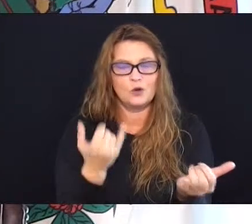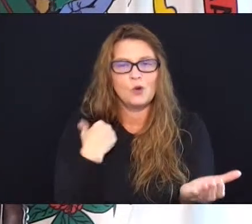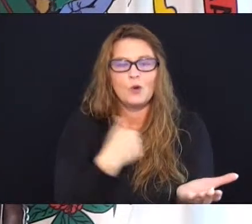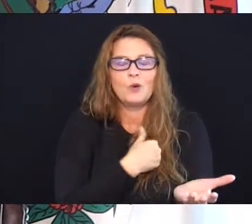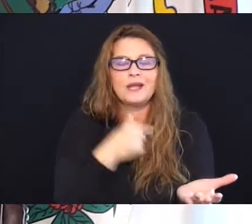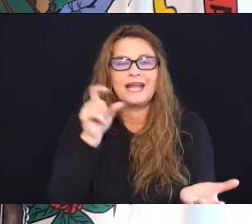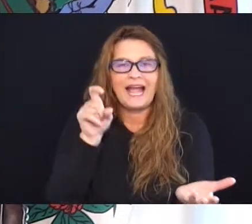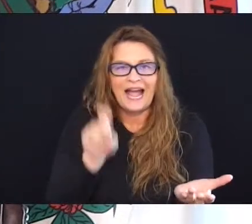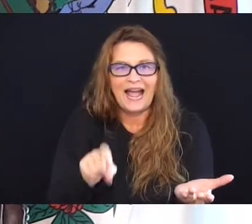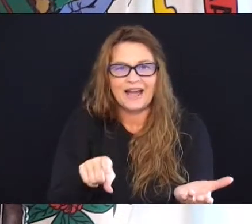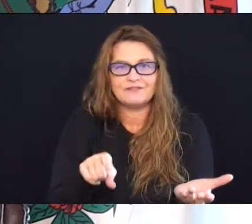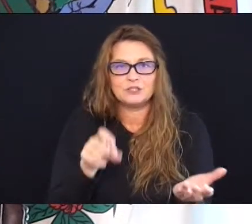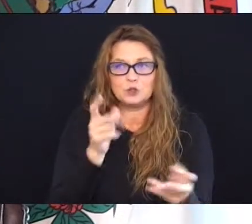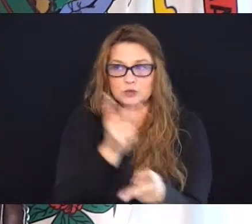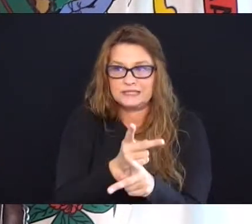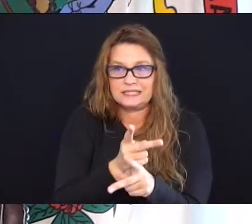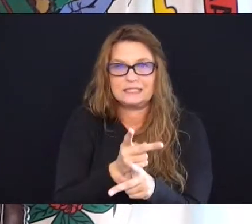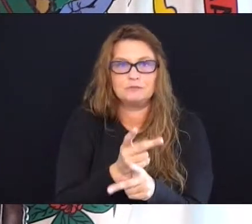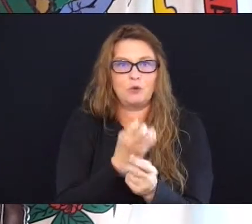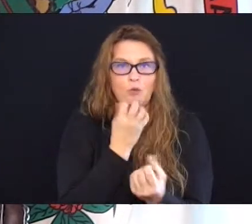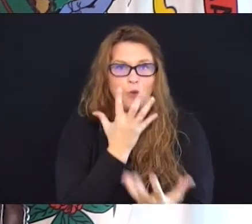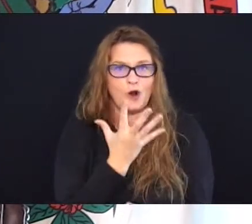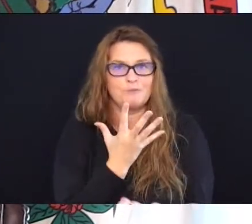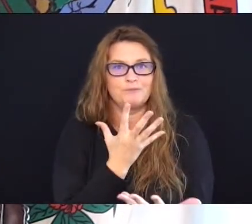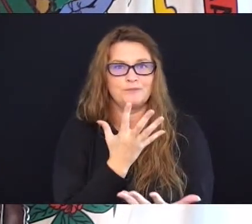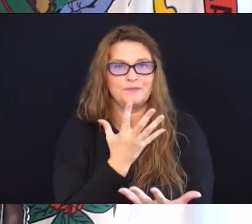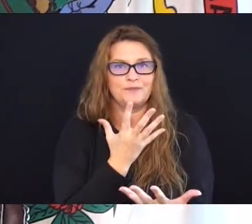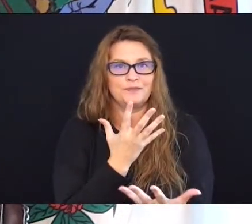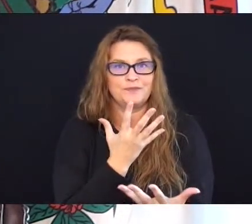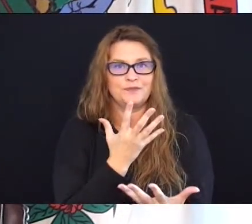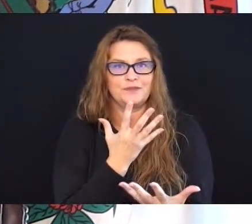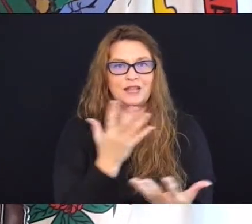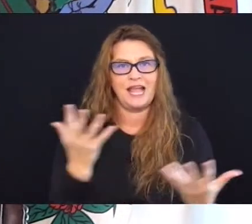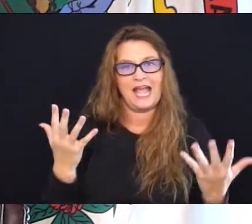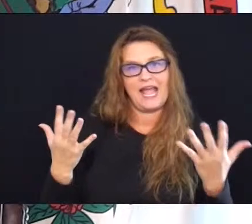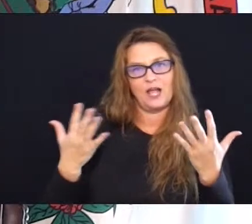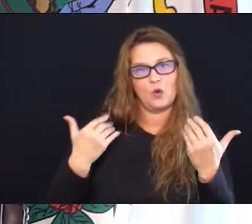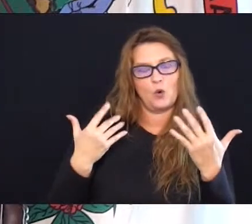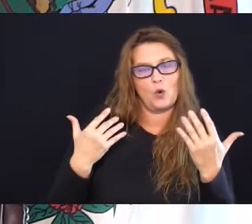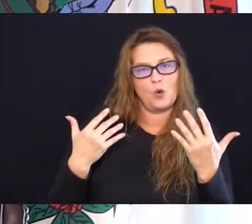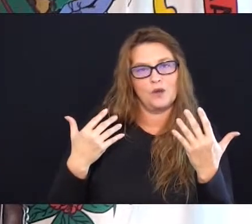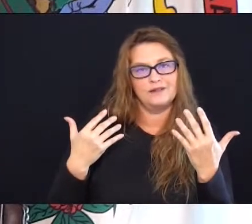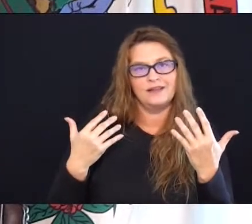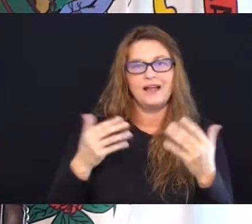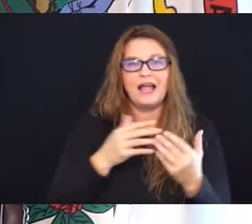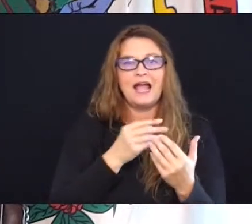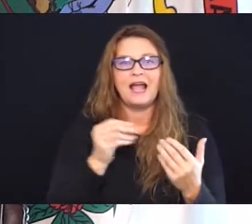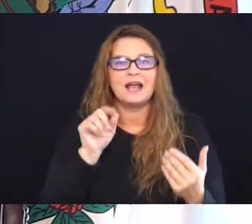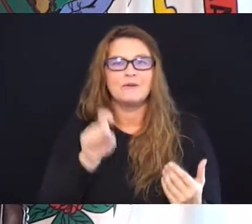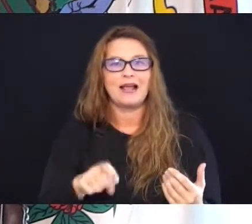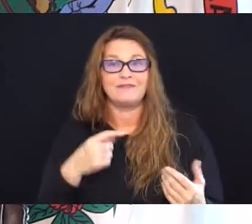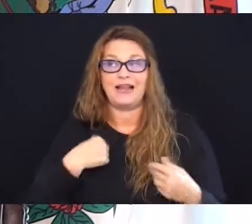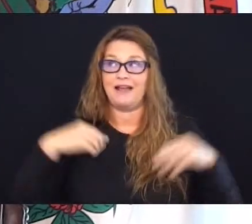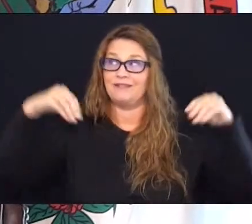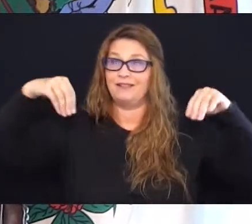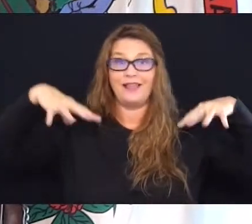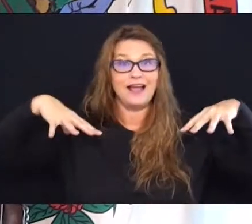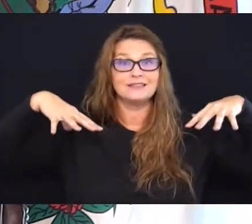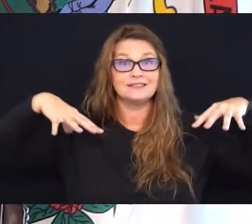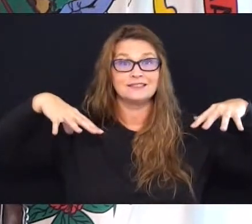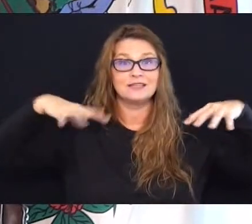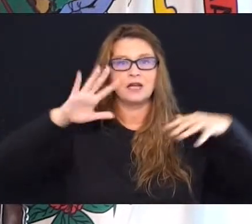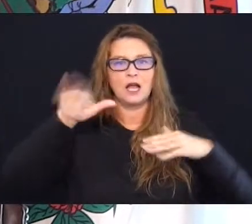we've got to stay warm, and we've got to stay cool in the summer, and we've got to have the lights on and all